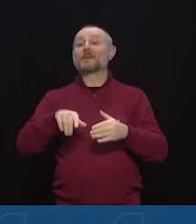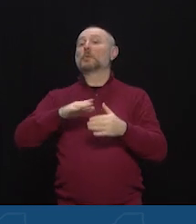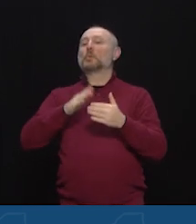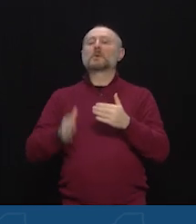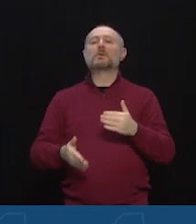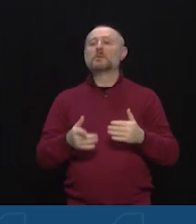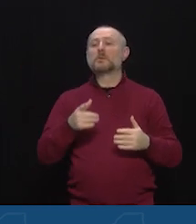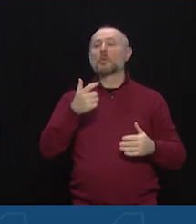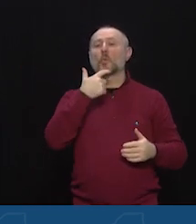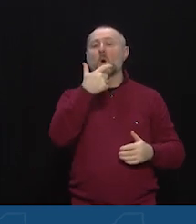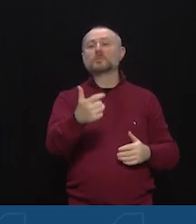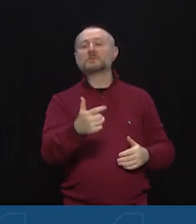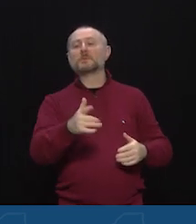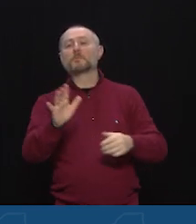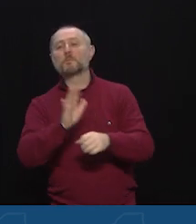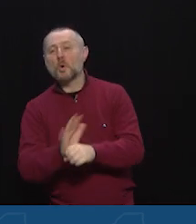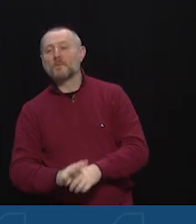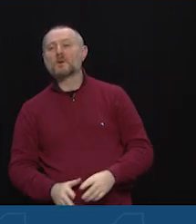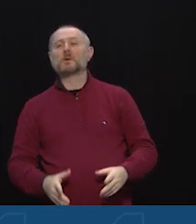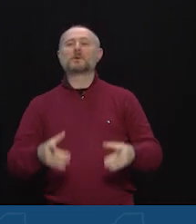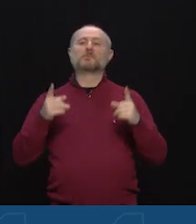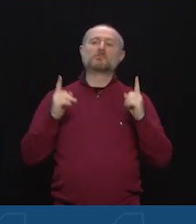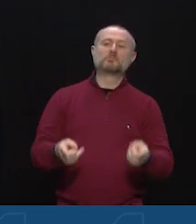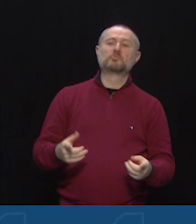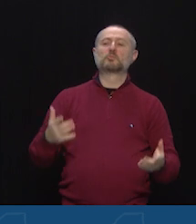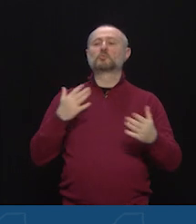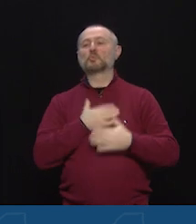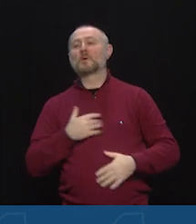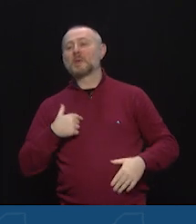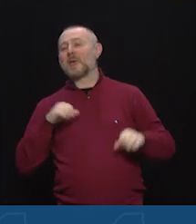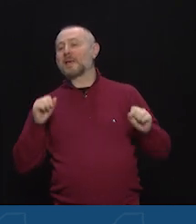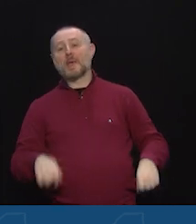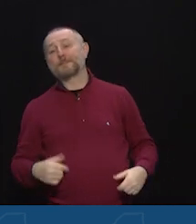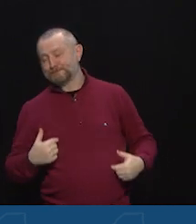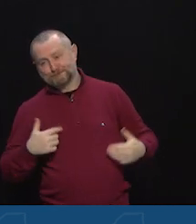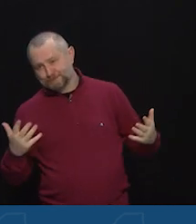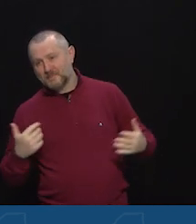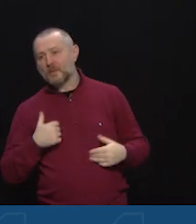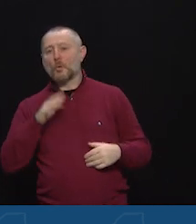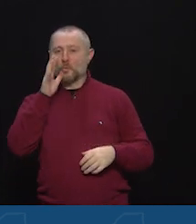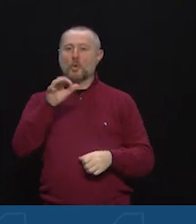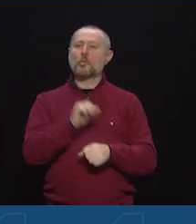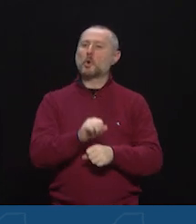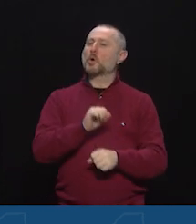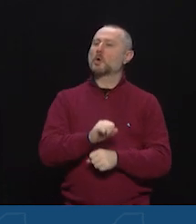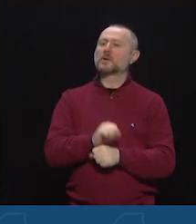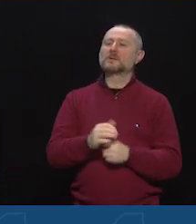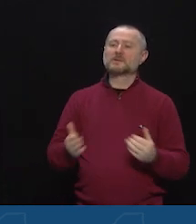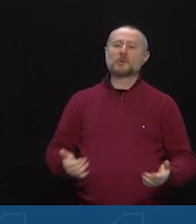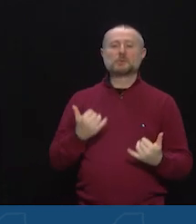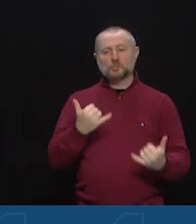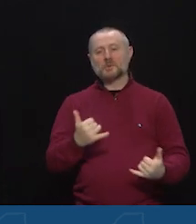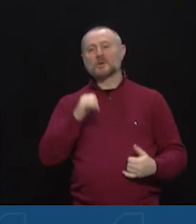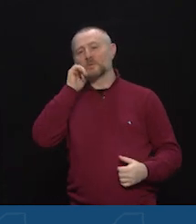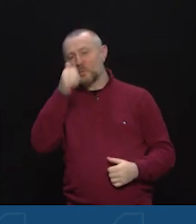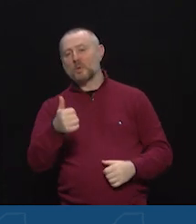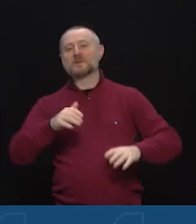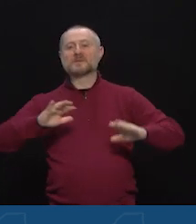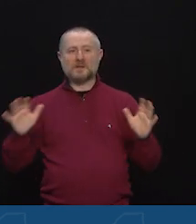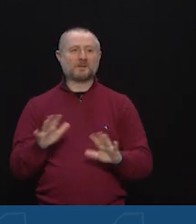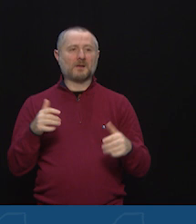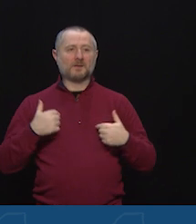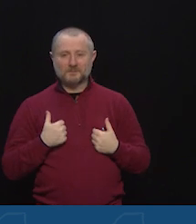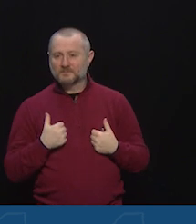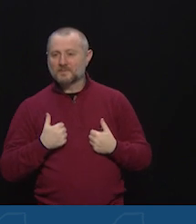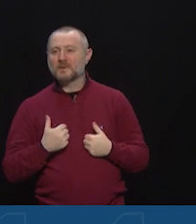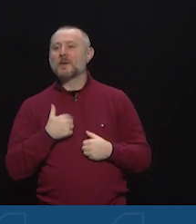movies, relax, stay at home. I wish I could do that, but I will be out with our crews and our teams. But please do that so